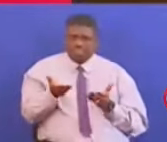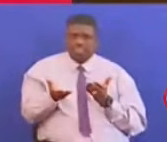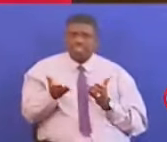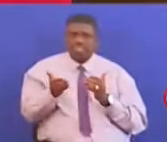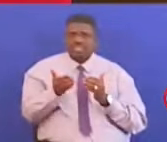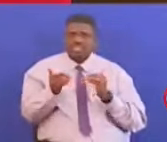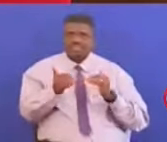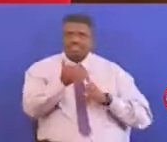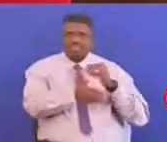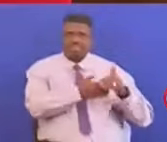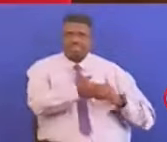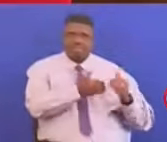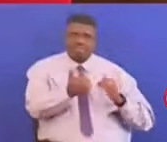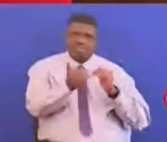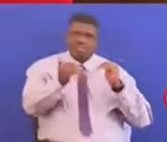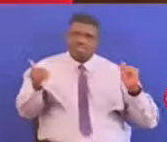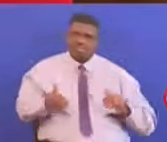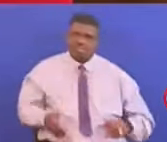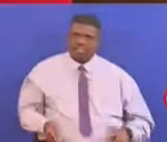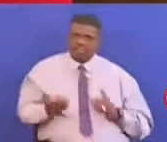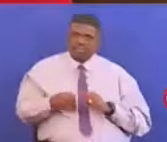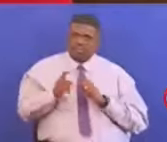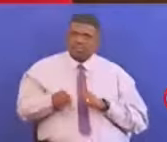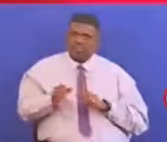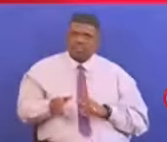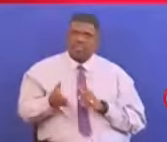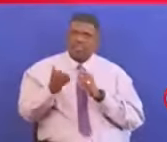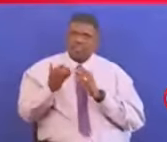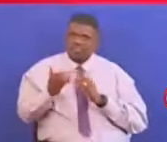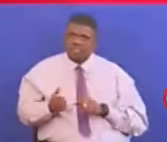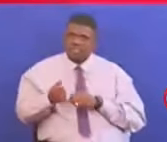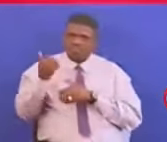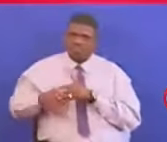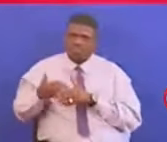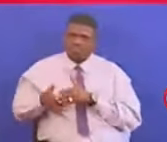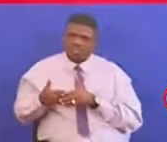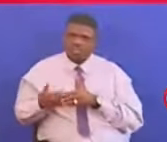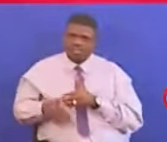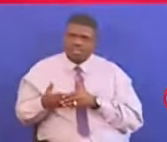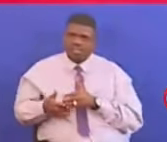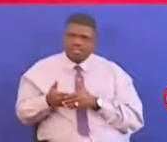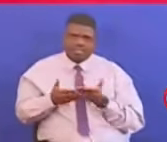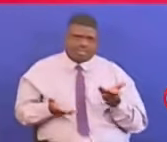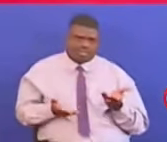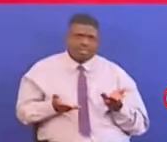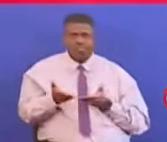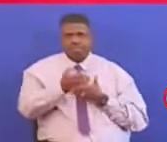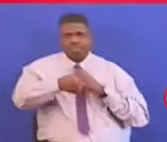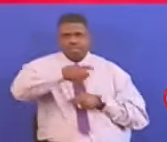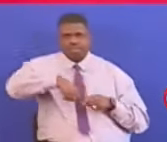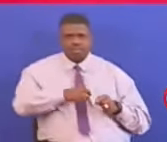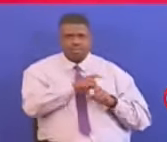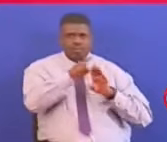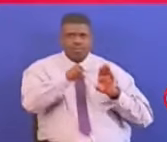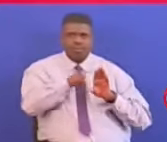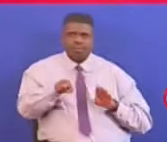a standardized customs procedures so that we can be able to facilitate the trade across the East African community.